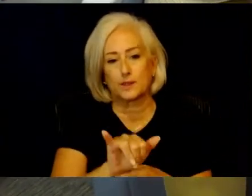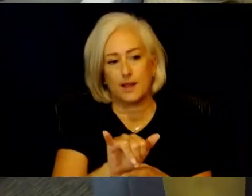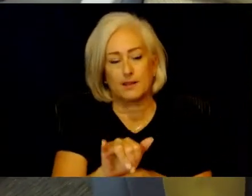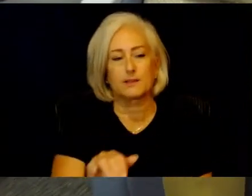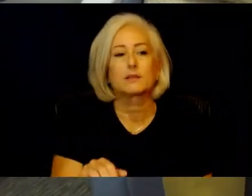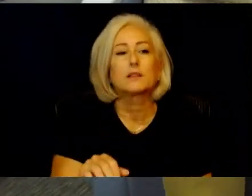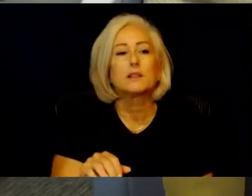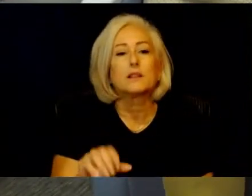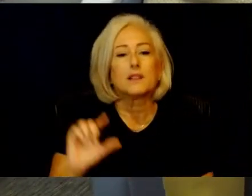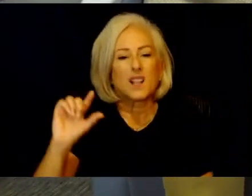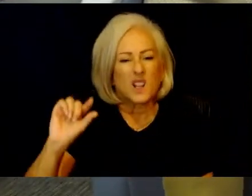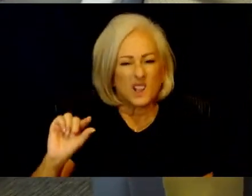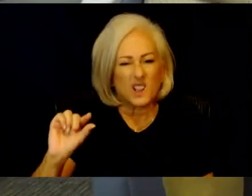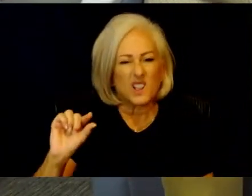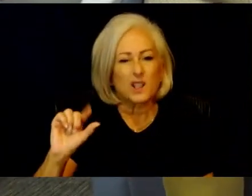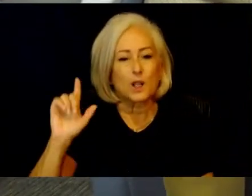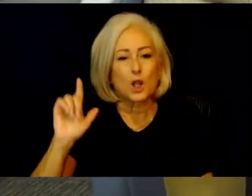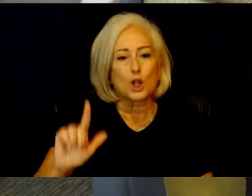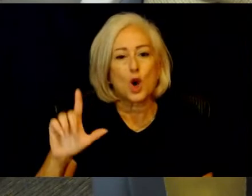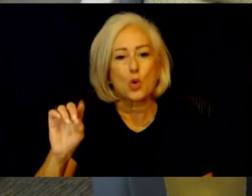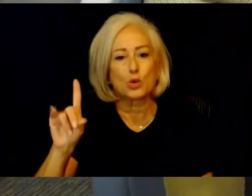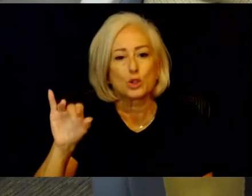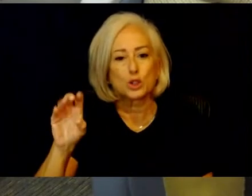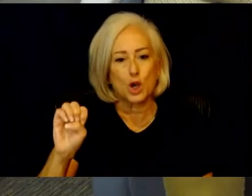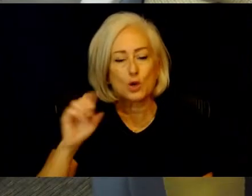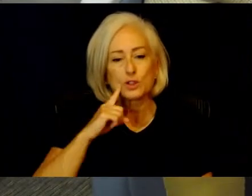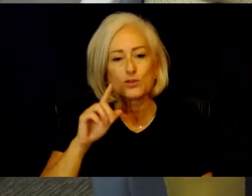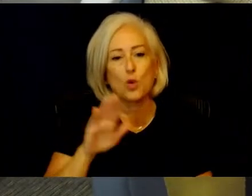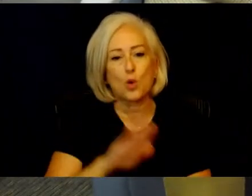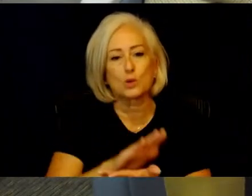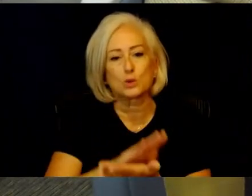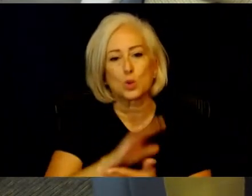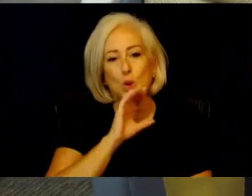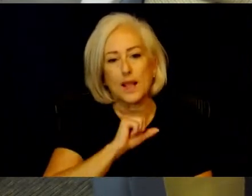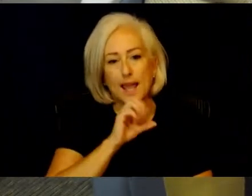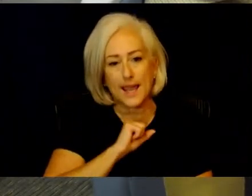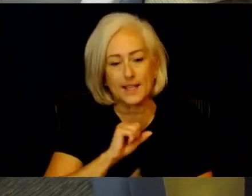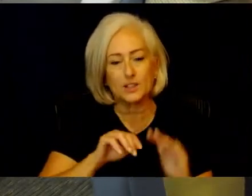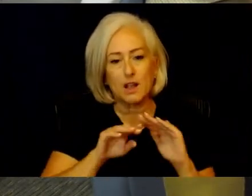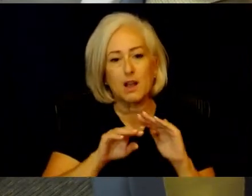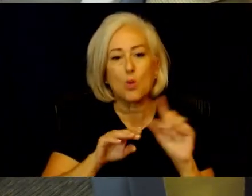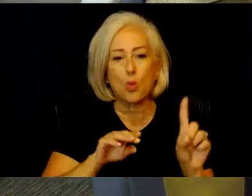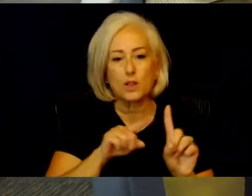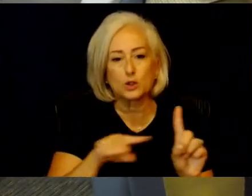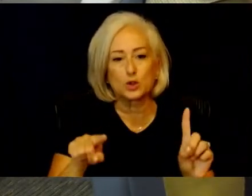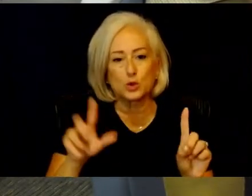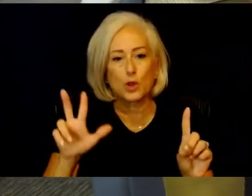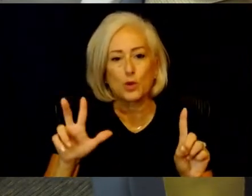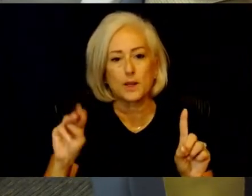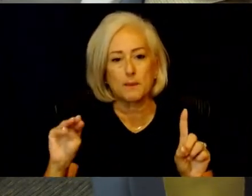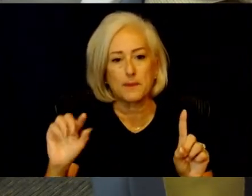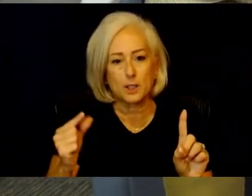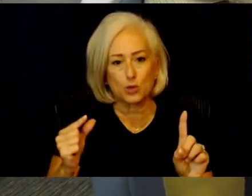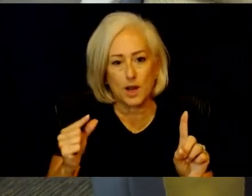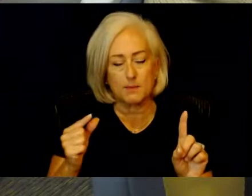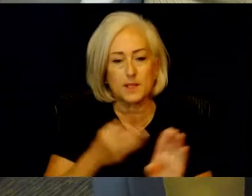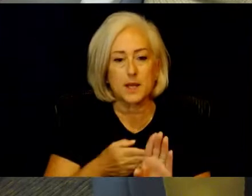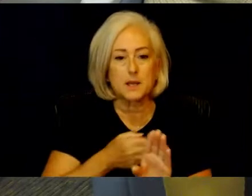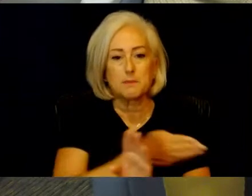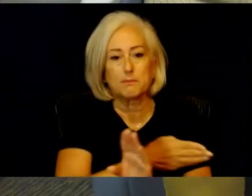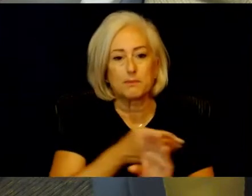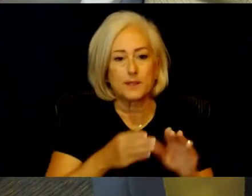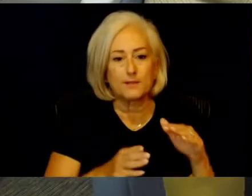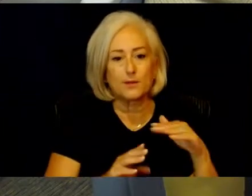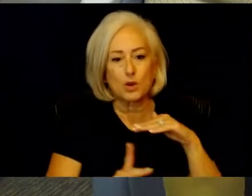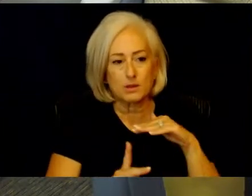dose. In school-going kids, you are looking at under 3 milligrams, 1 to 3 milligrams. In preschoolers, trying to keep it 1 milligram